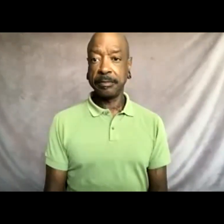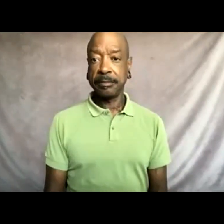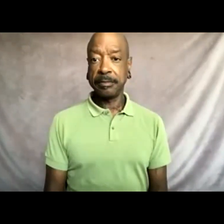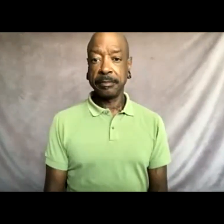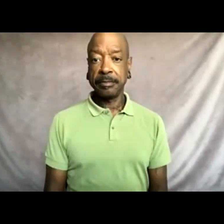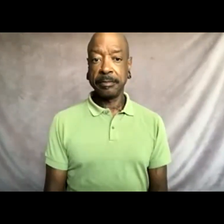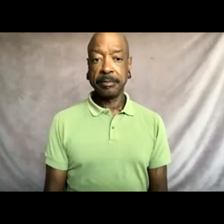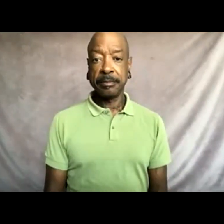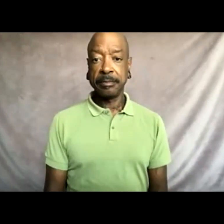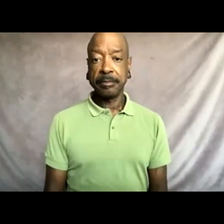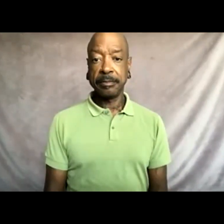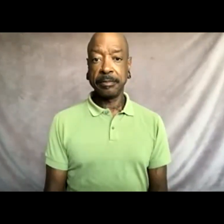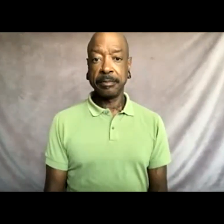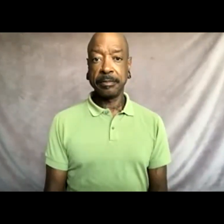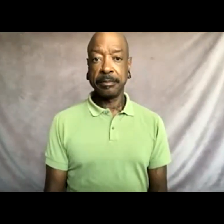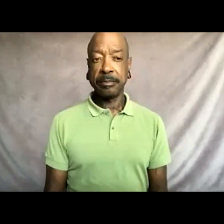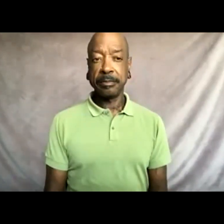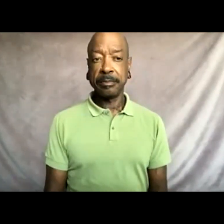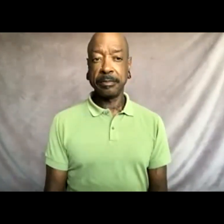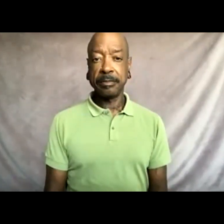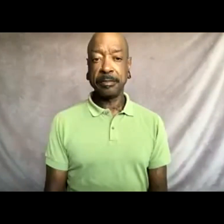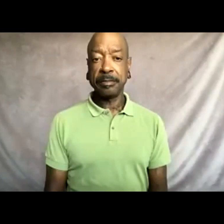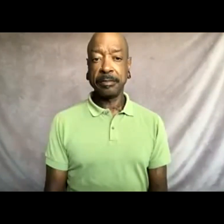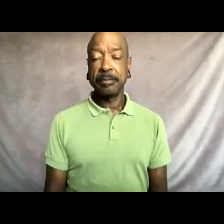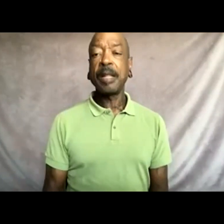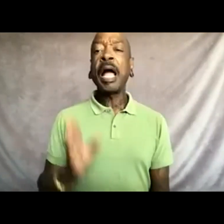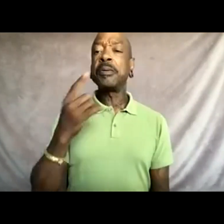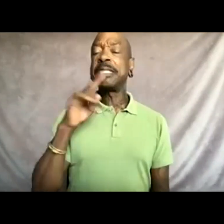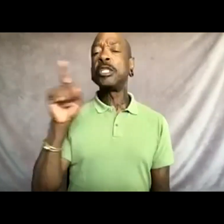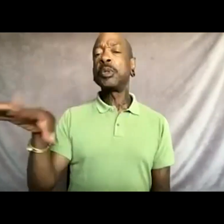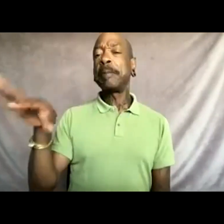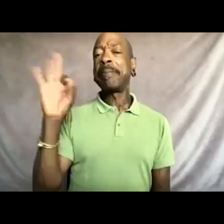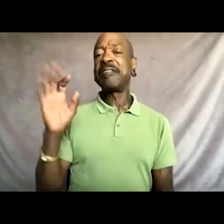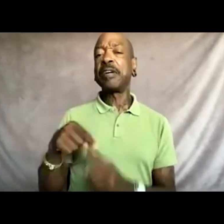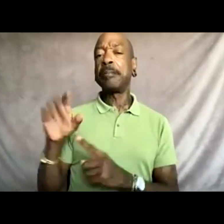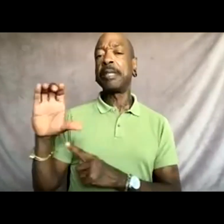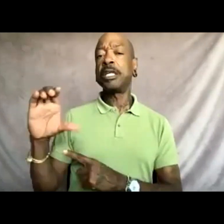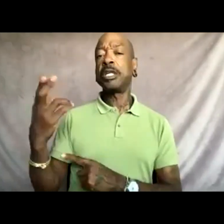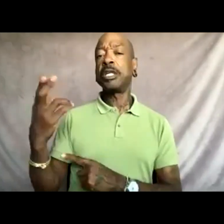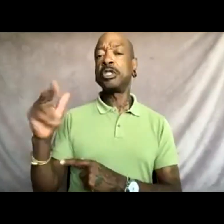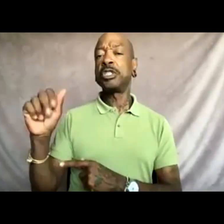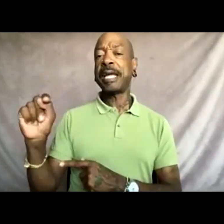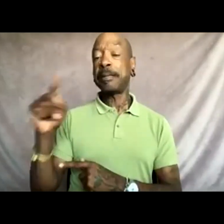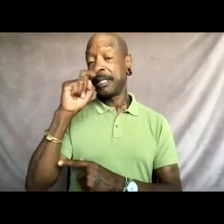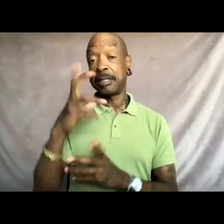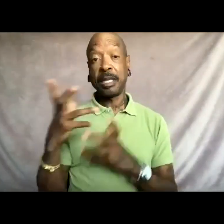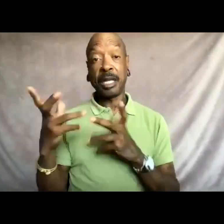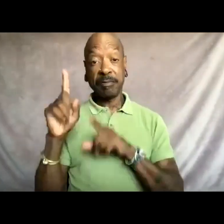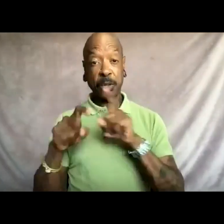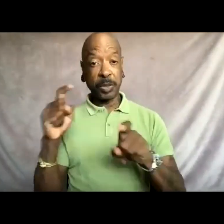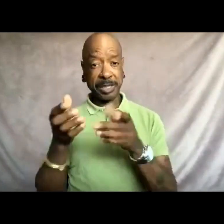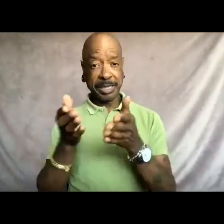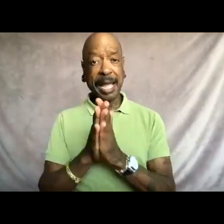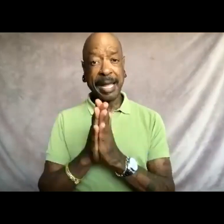I would say Dorian can pick from the chat first, because a lot of the questions that were asked in the survey were